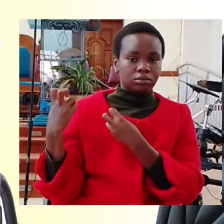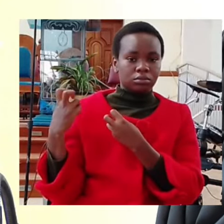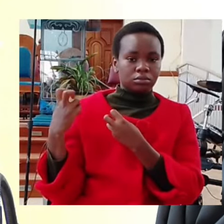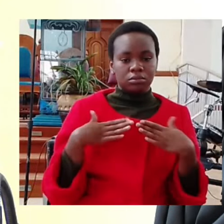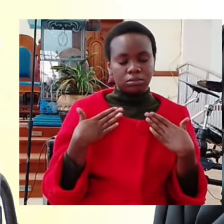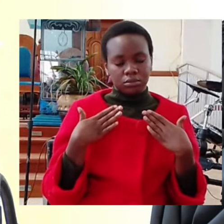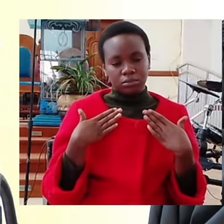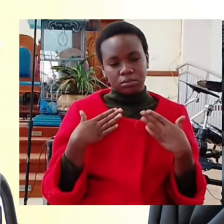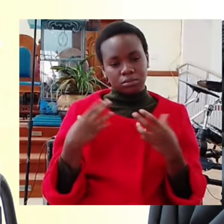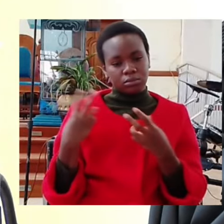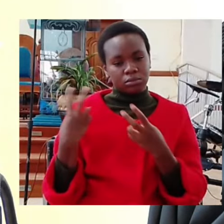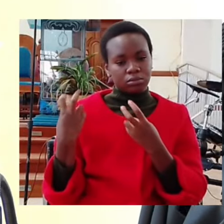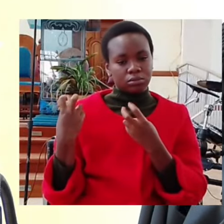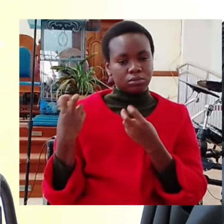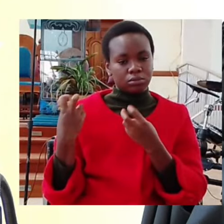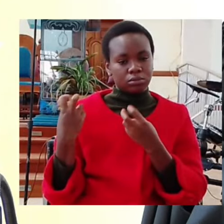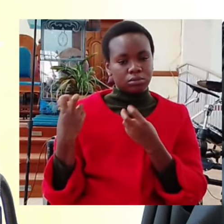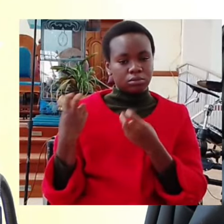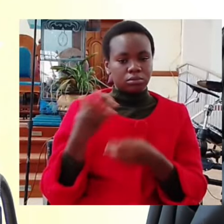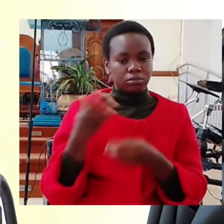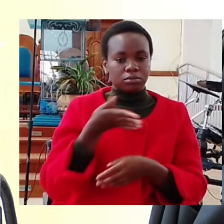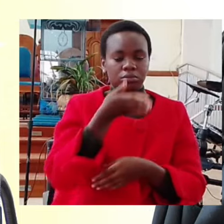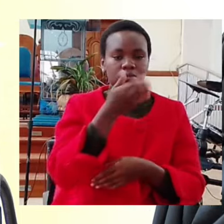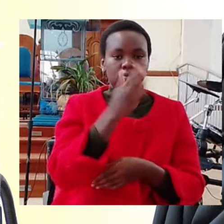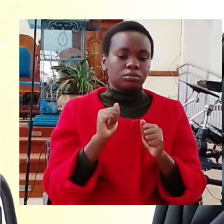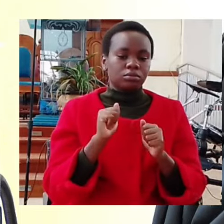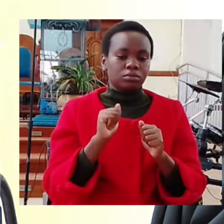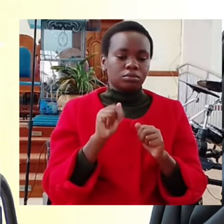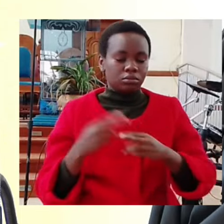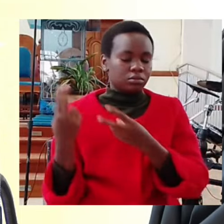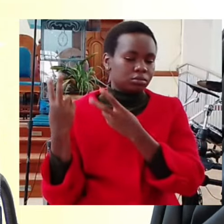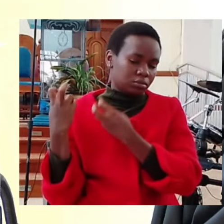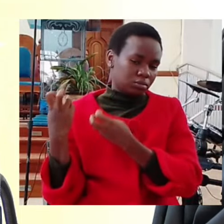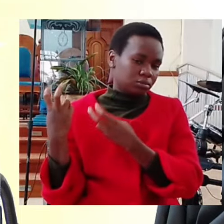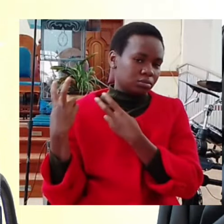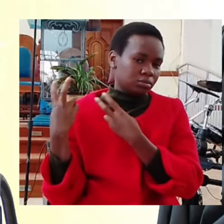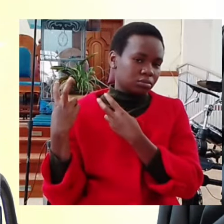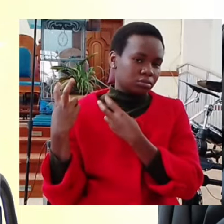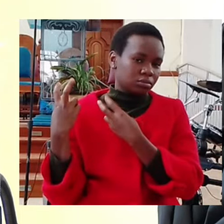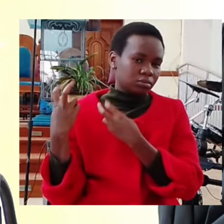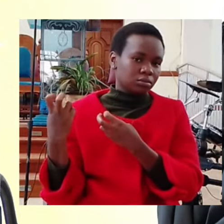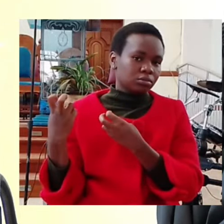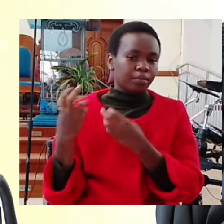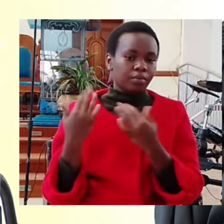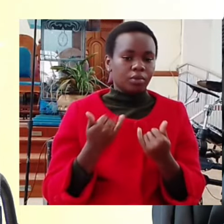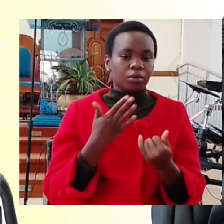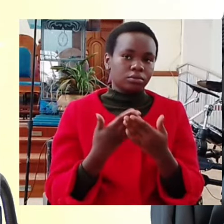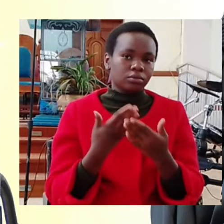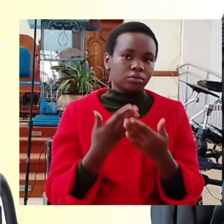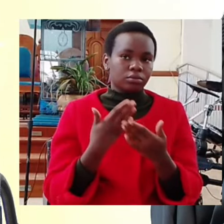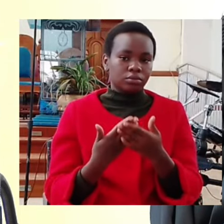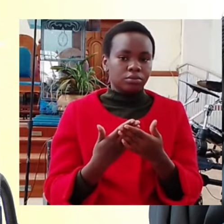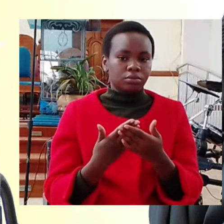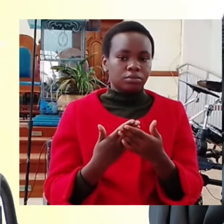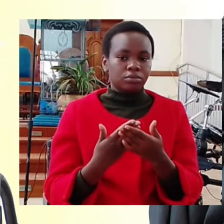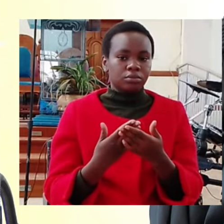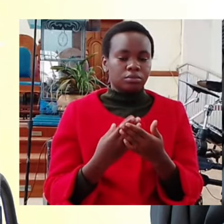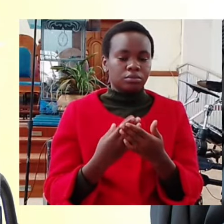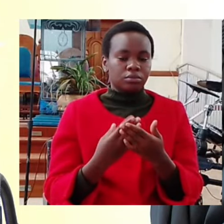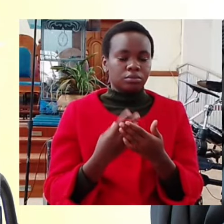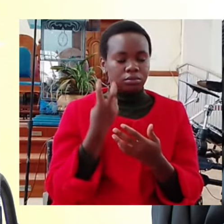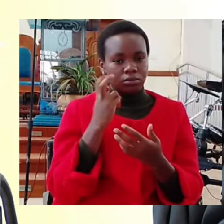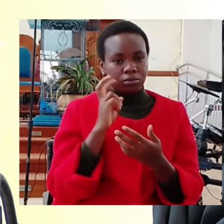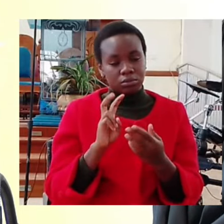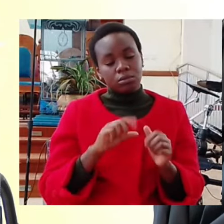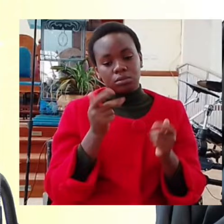gai. Ona gaikara demu irigirire. Ni gweda goshokia gado. Ni odo wako onana na inywe